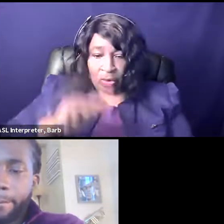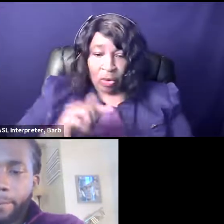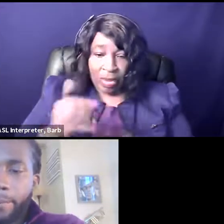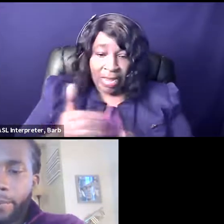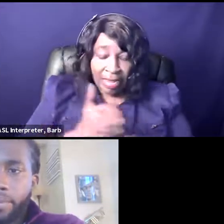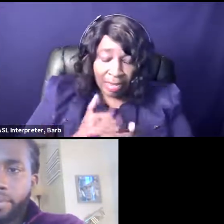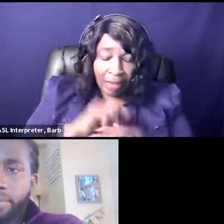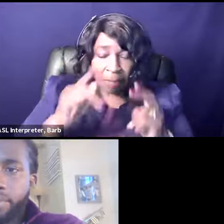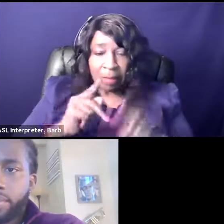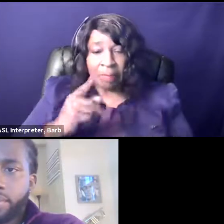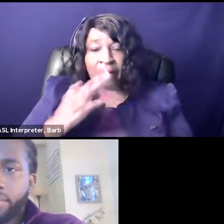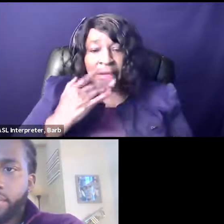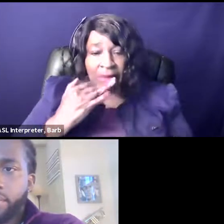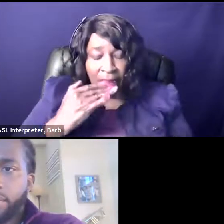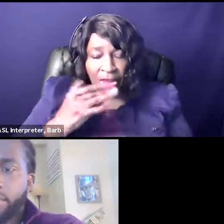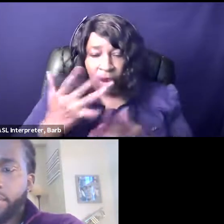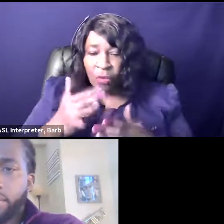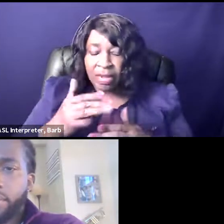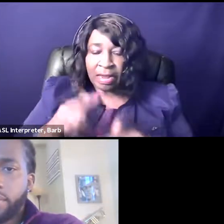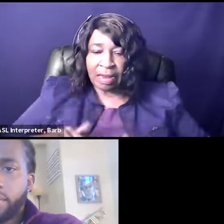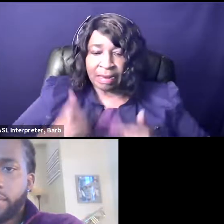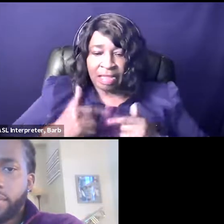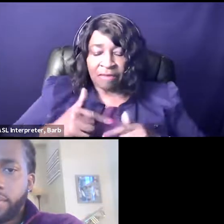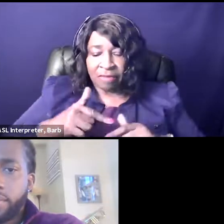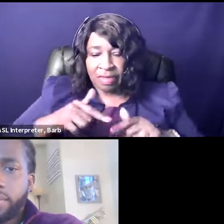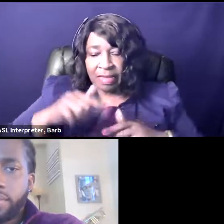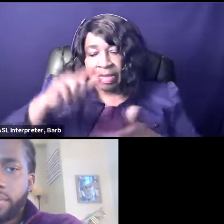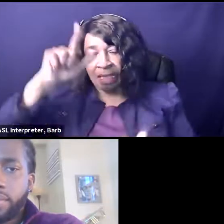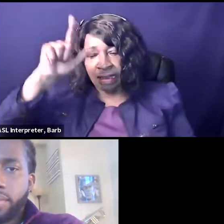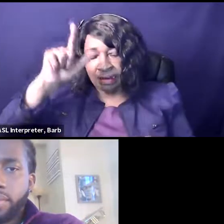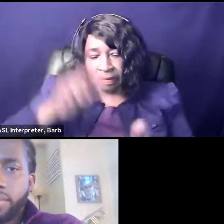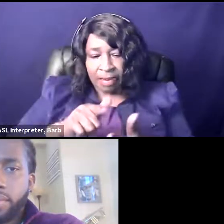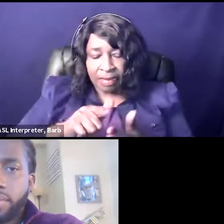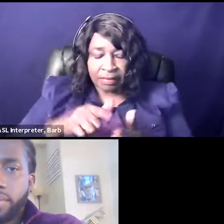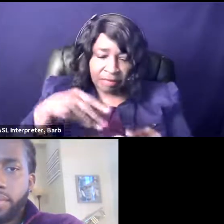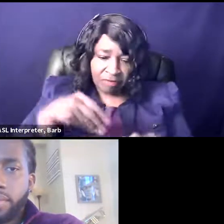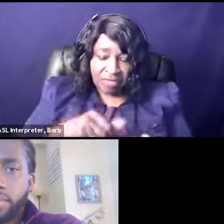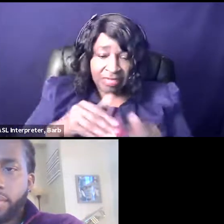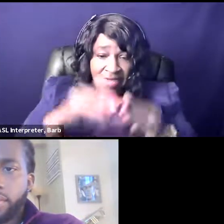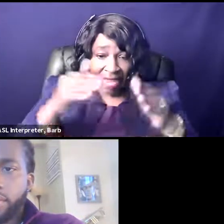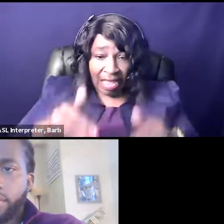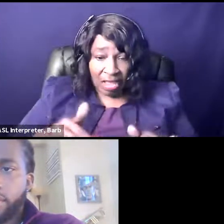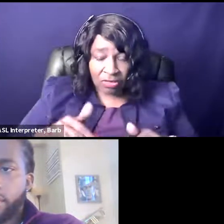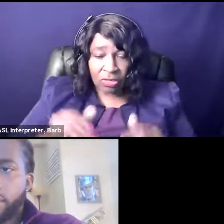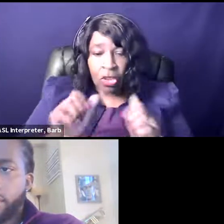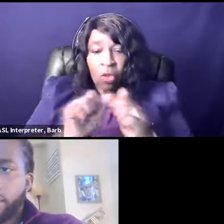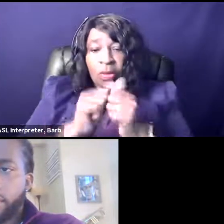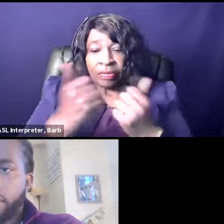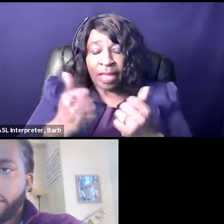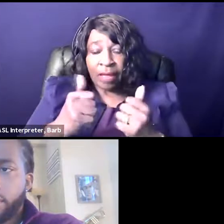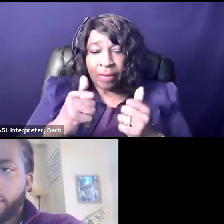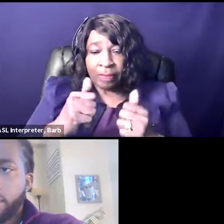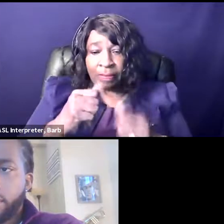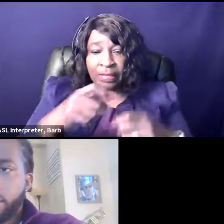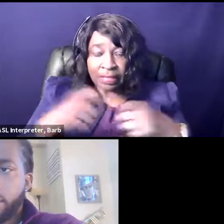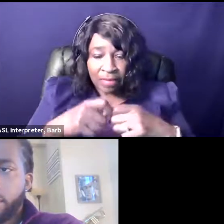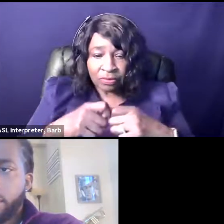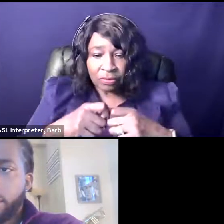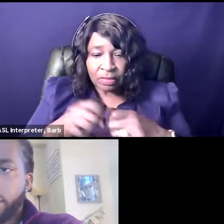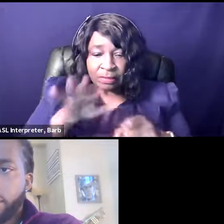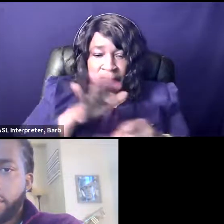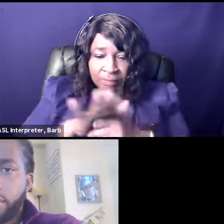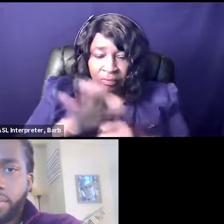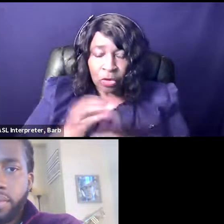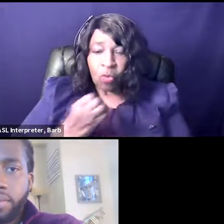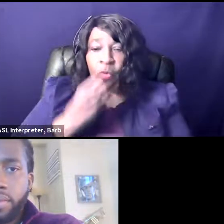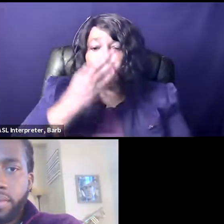color, already live in less efficient housing. And so without power to adequately warm your home, those homes